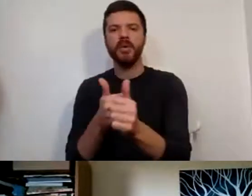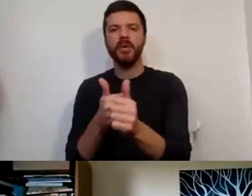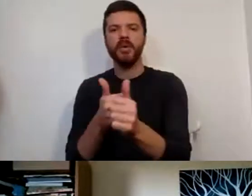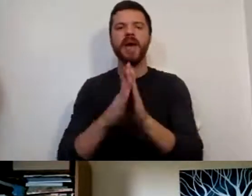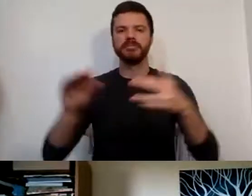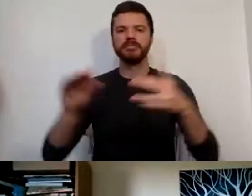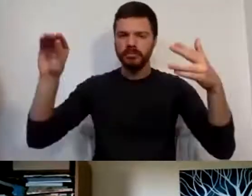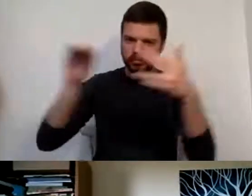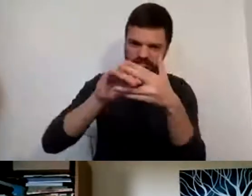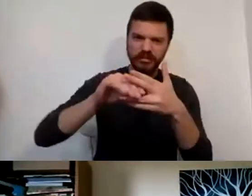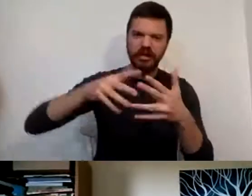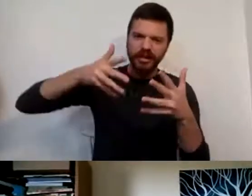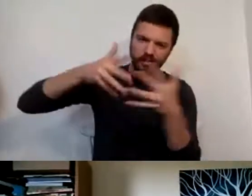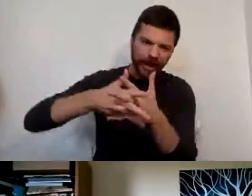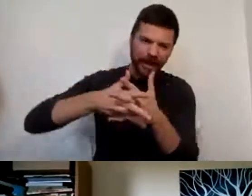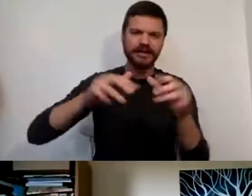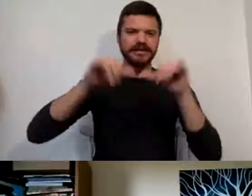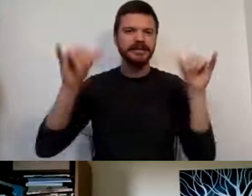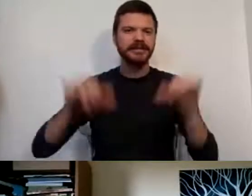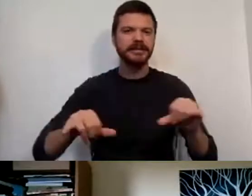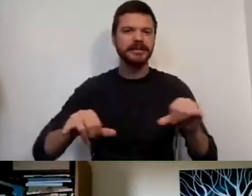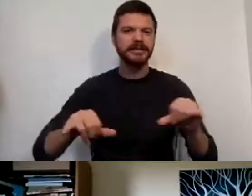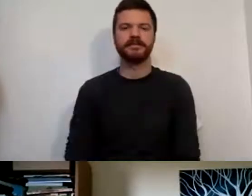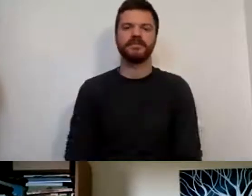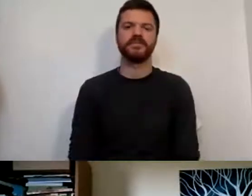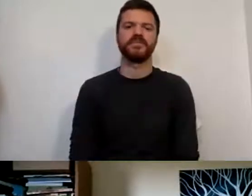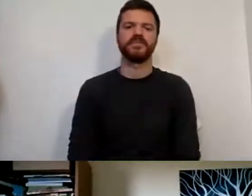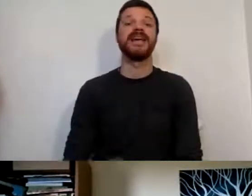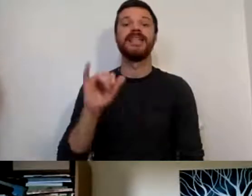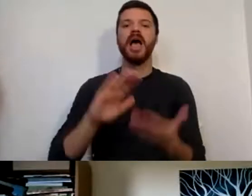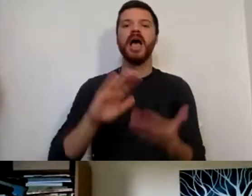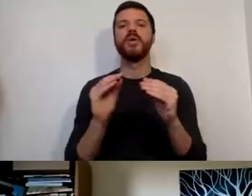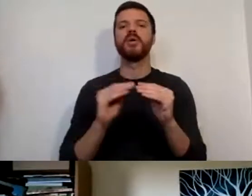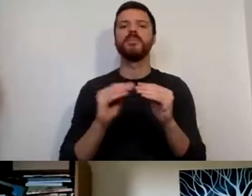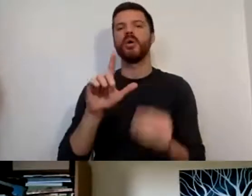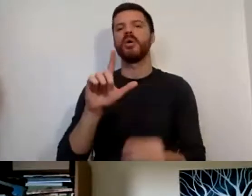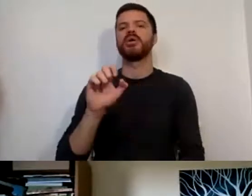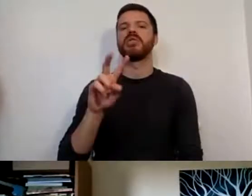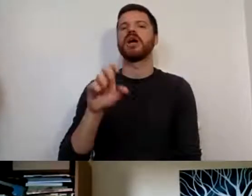system, probably levels the playing field in terms of disparities.